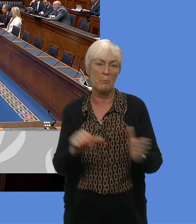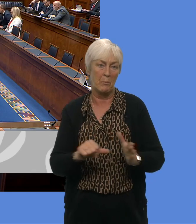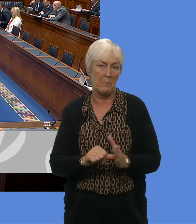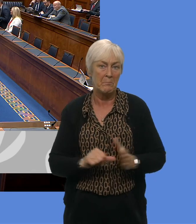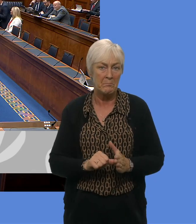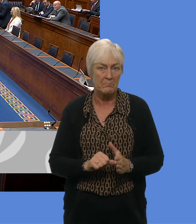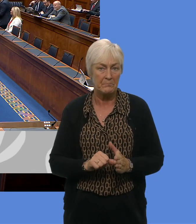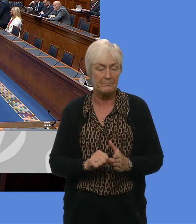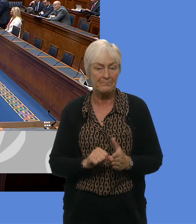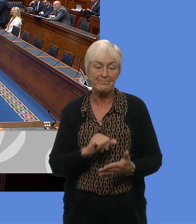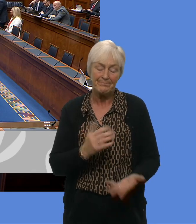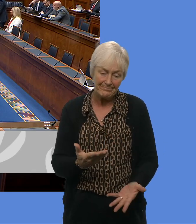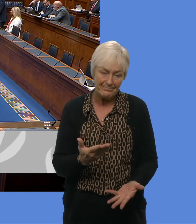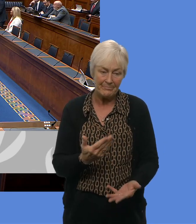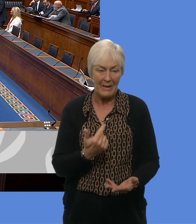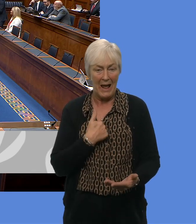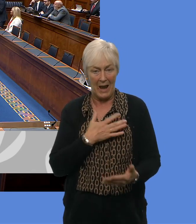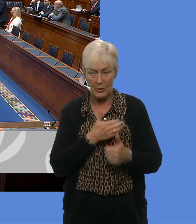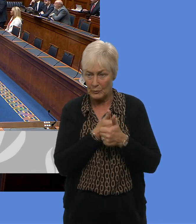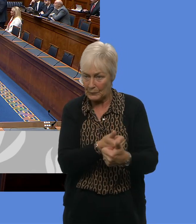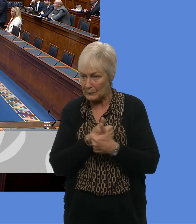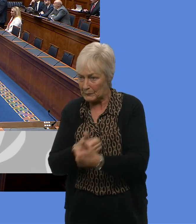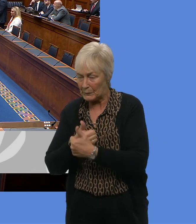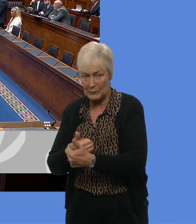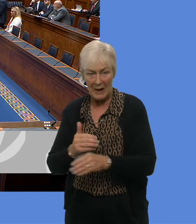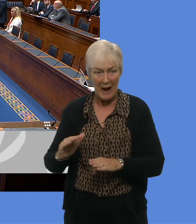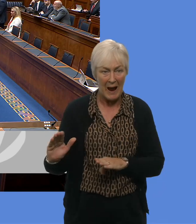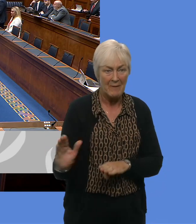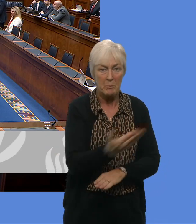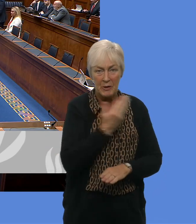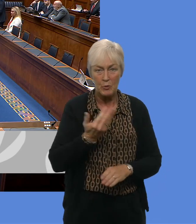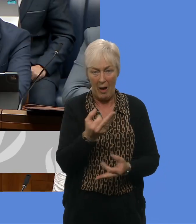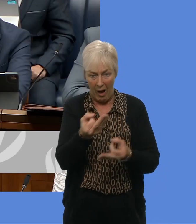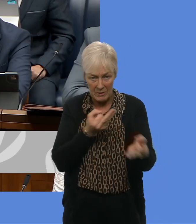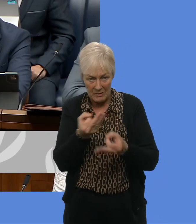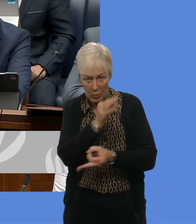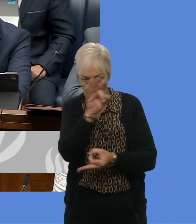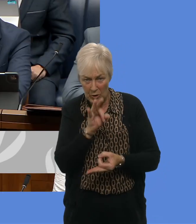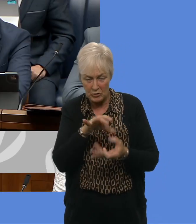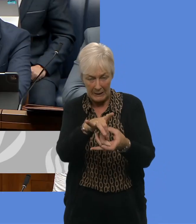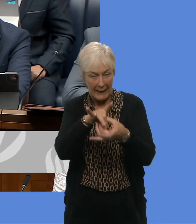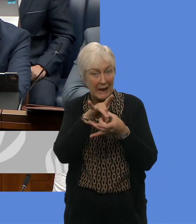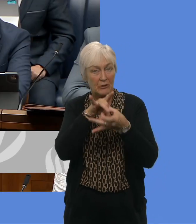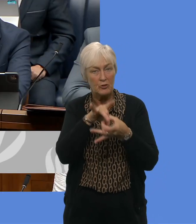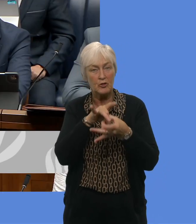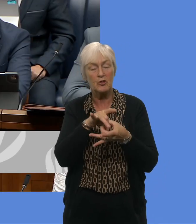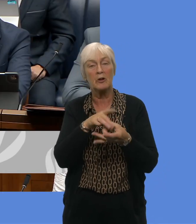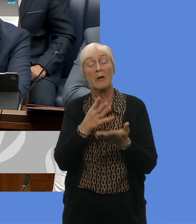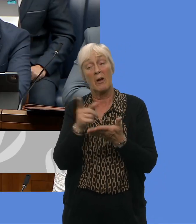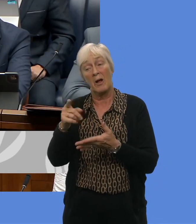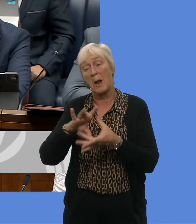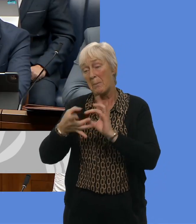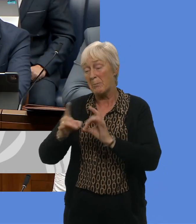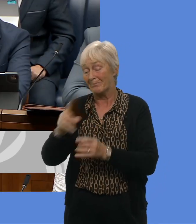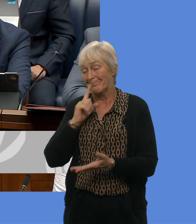Minister. Well, Mr Speaker, I like to facilitate everybody in asking their questions and engaging with me. The member is right